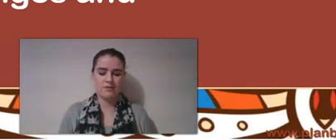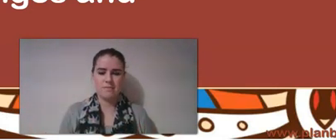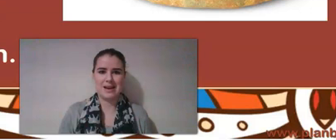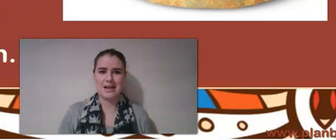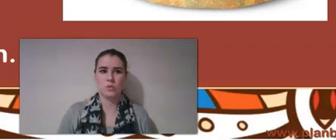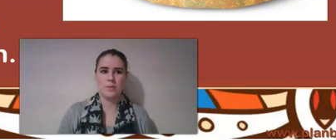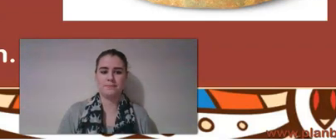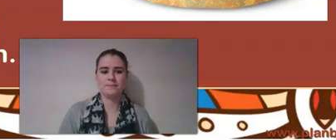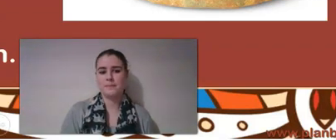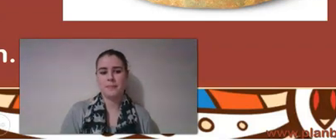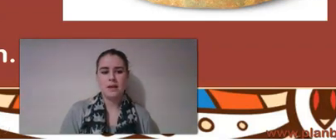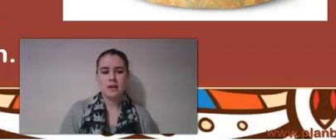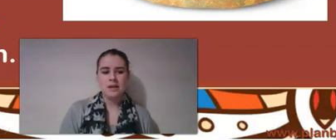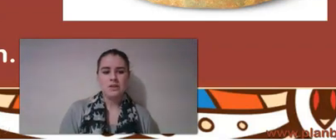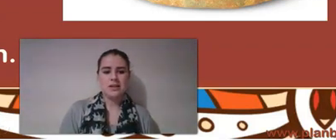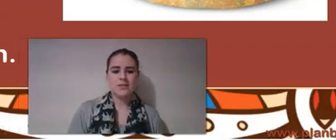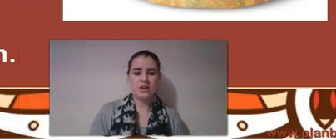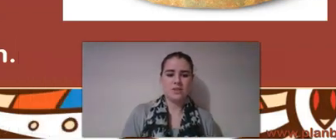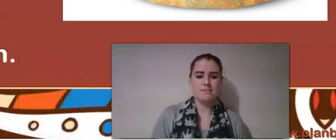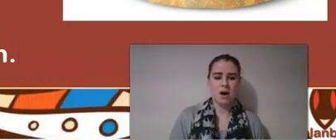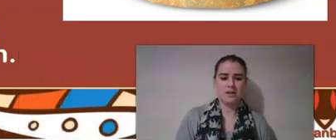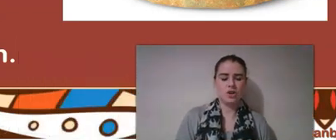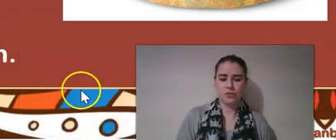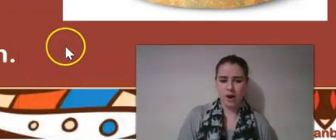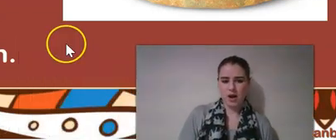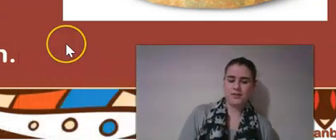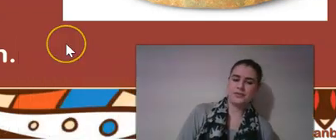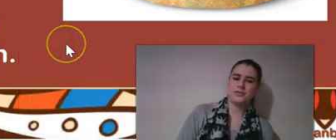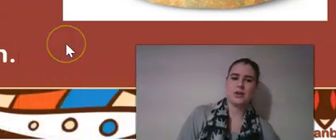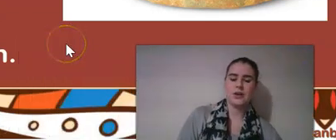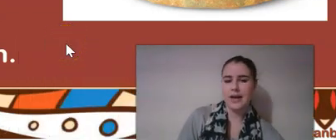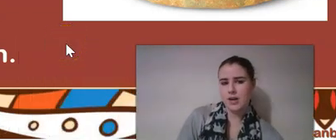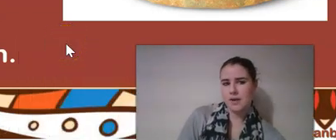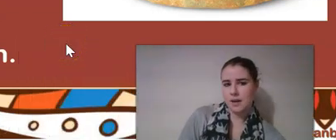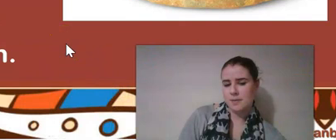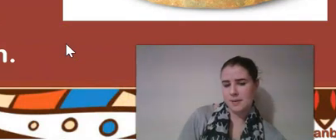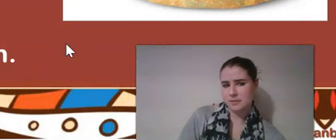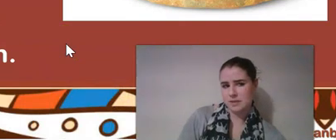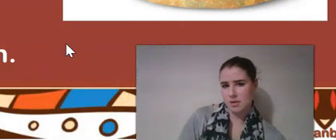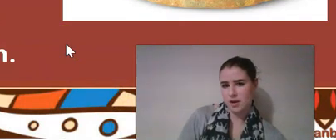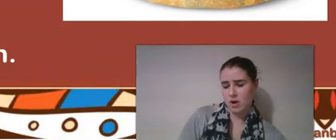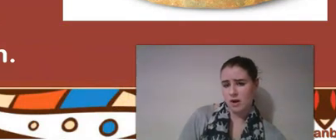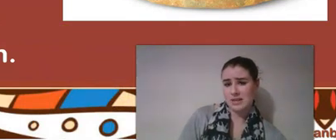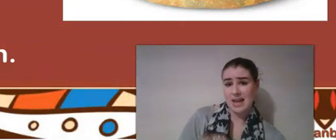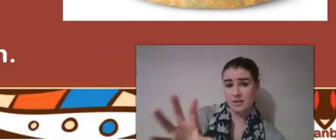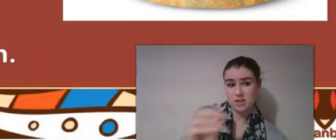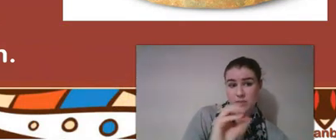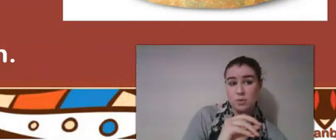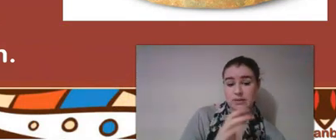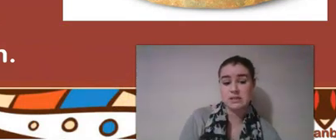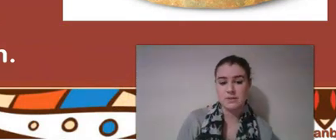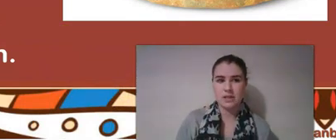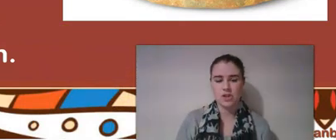clothing there for men and women. So let's have a look at the Minecraft. Okay, and I know a couple of people did the Minecraft, and again, I've